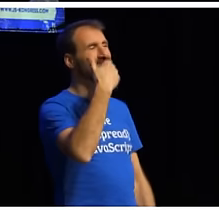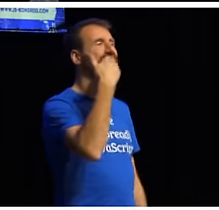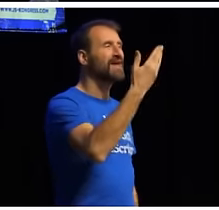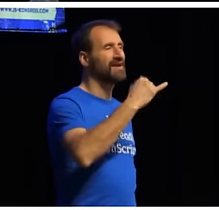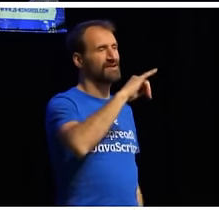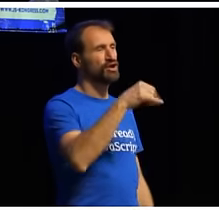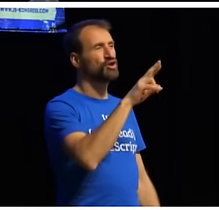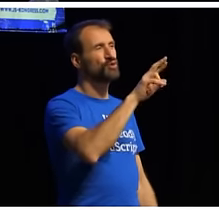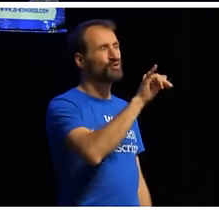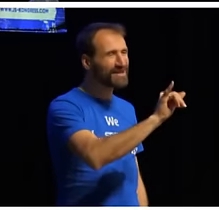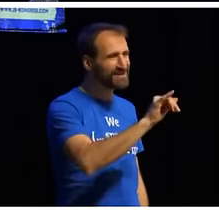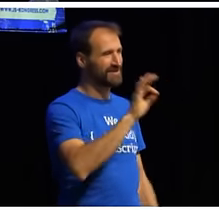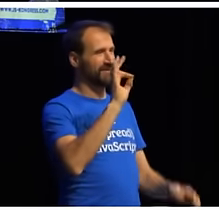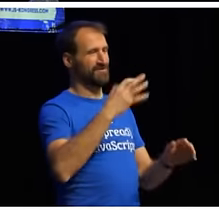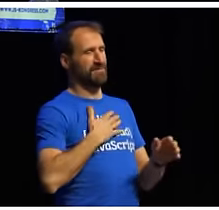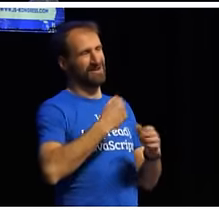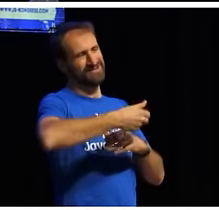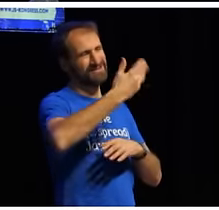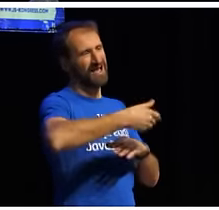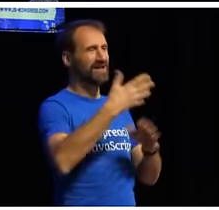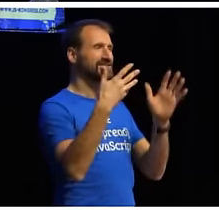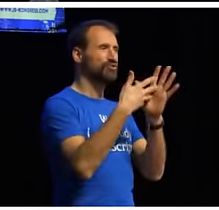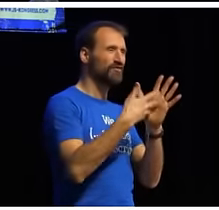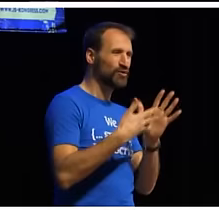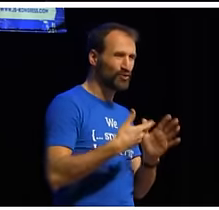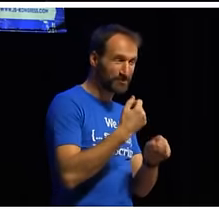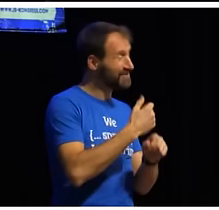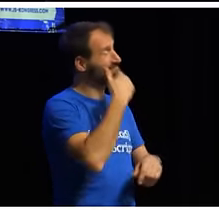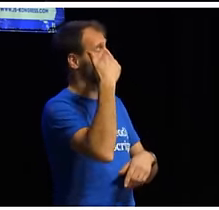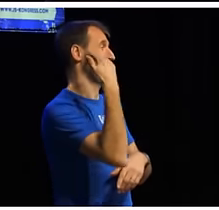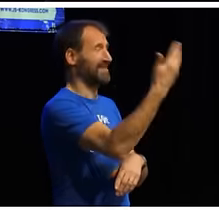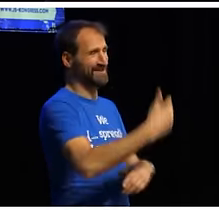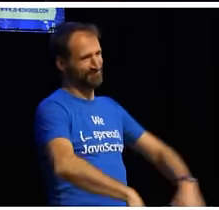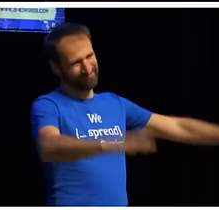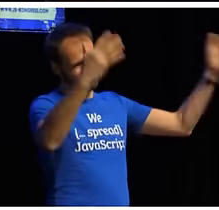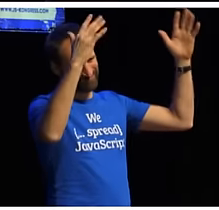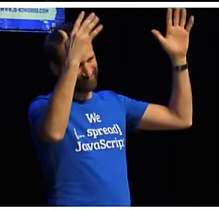for reviewing my slides. And that's pretty much it. Thank you very much.